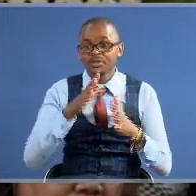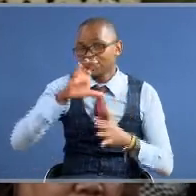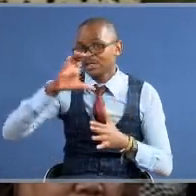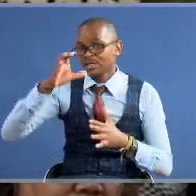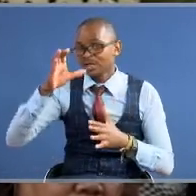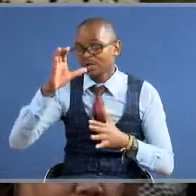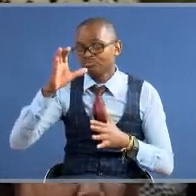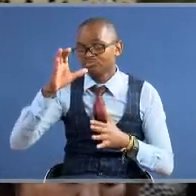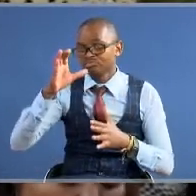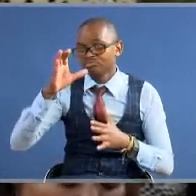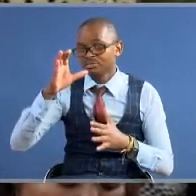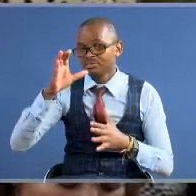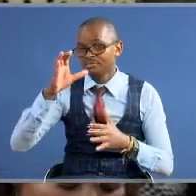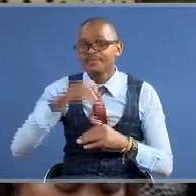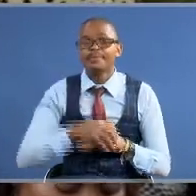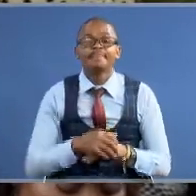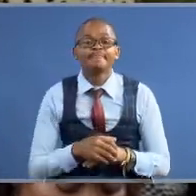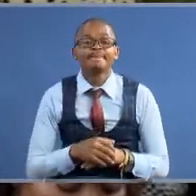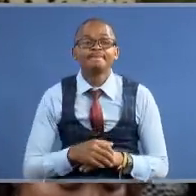County,